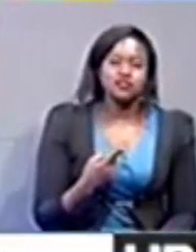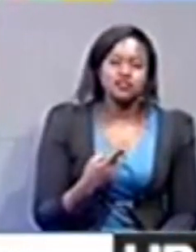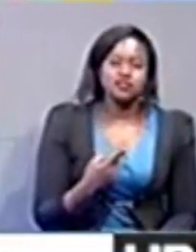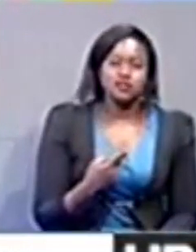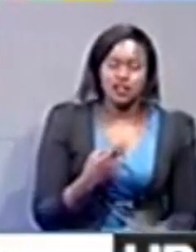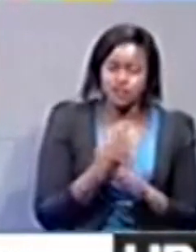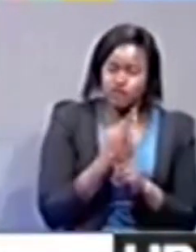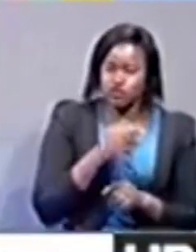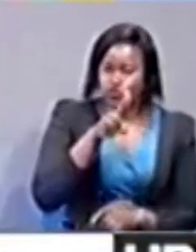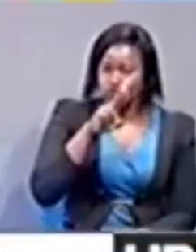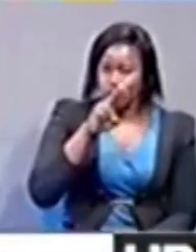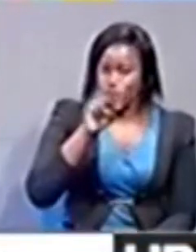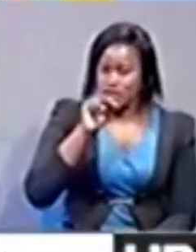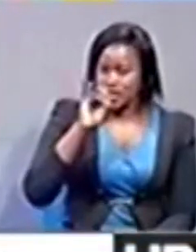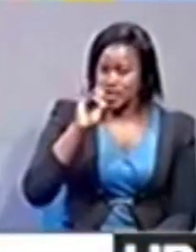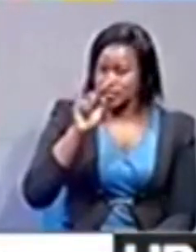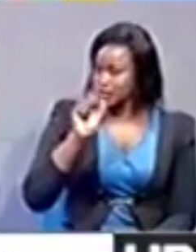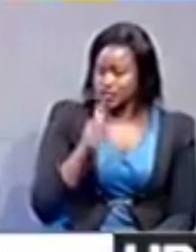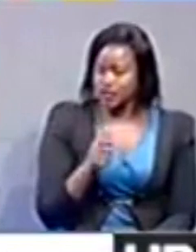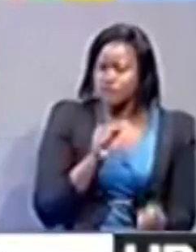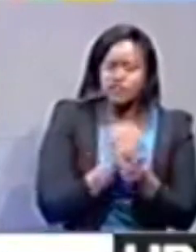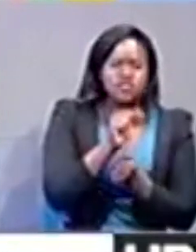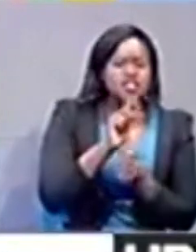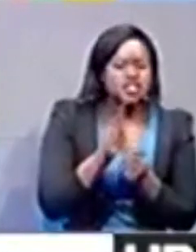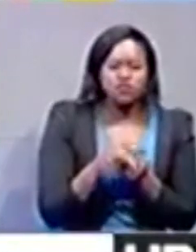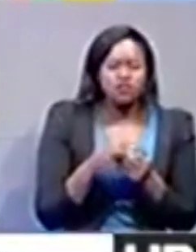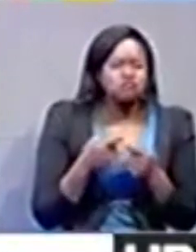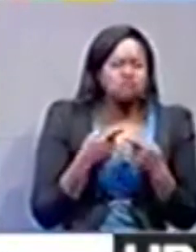units, but 15,000 units